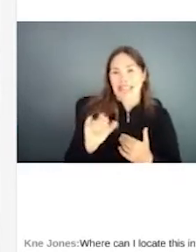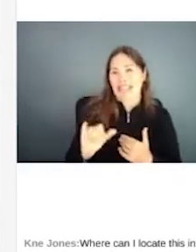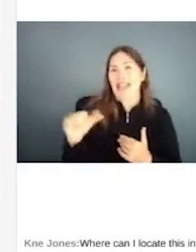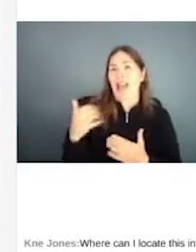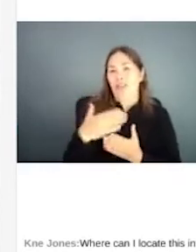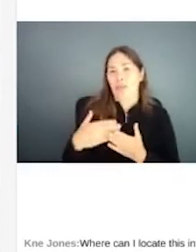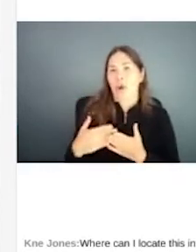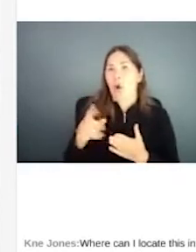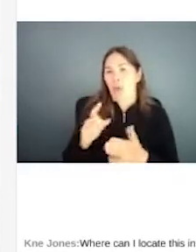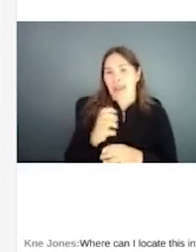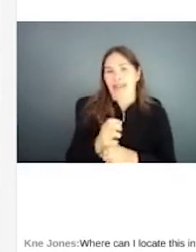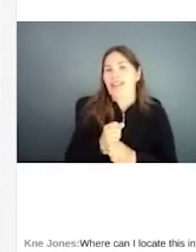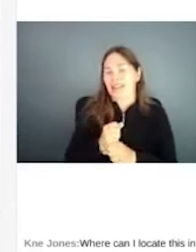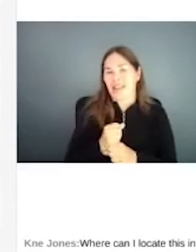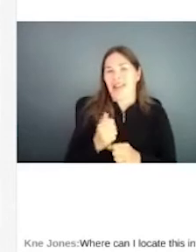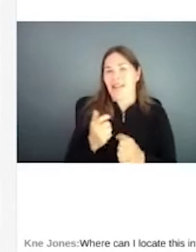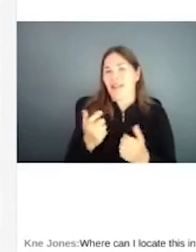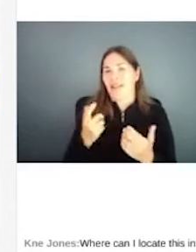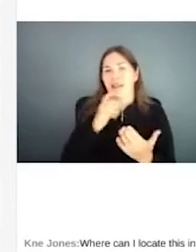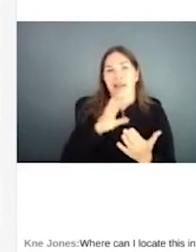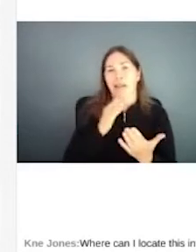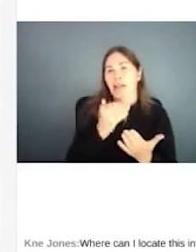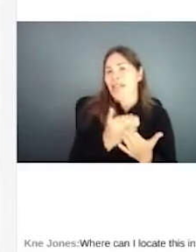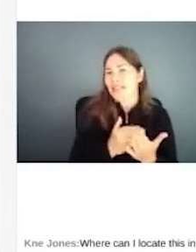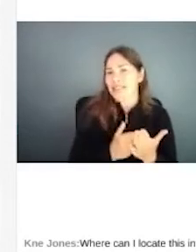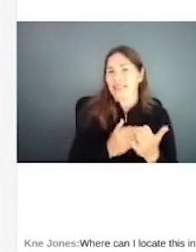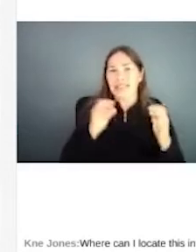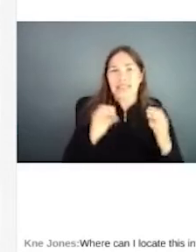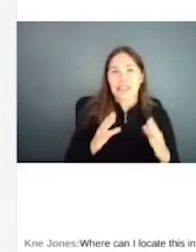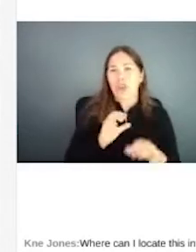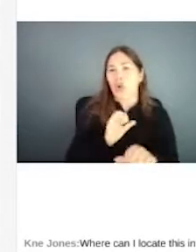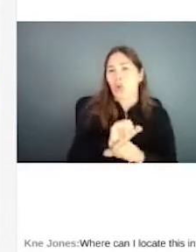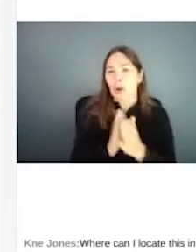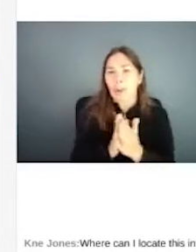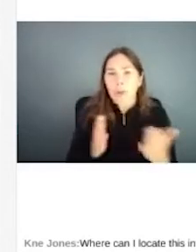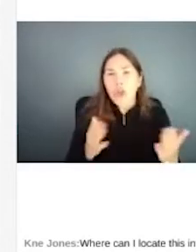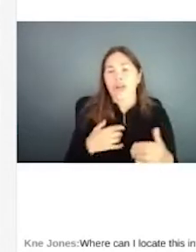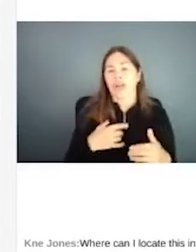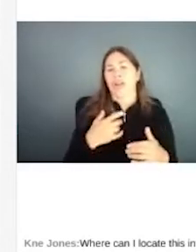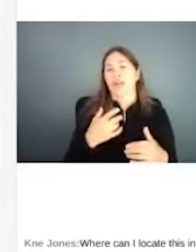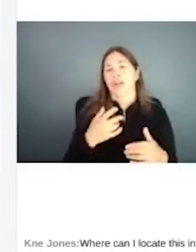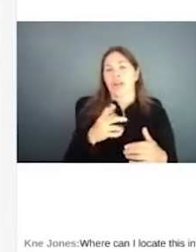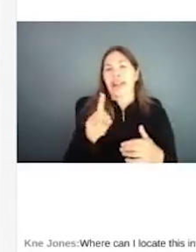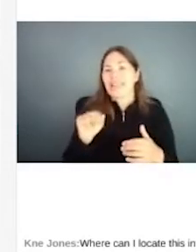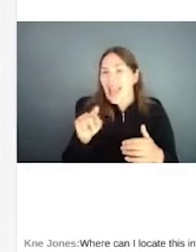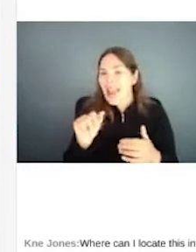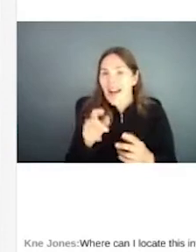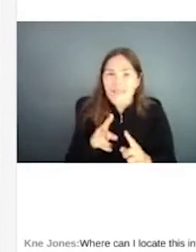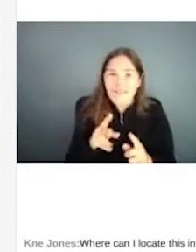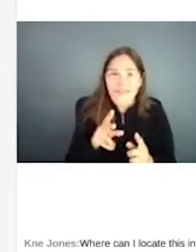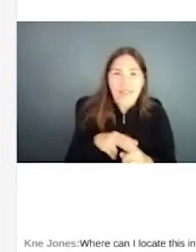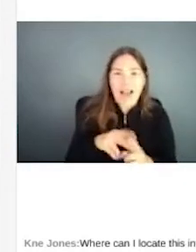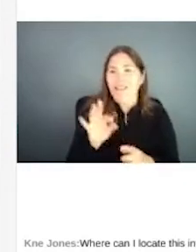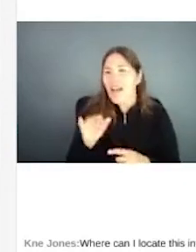your video lessons, your teacher workbook, your teacher data files, your student data files. Also with the